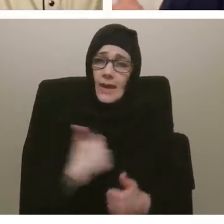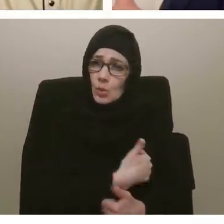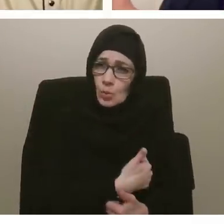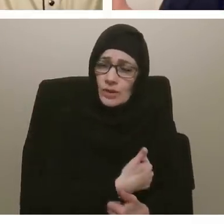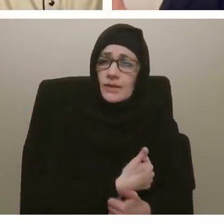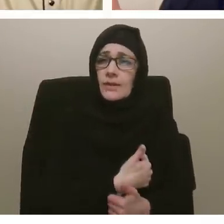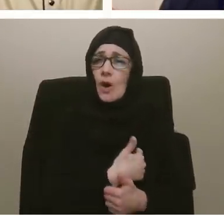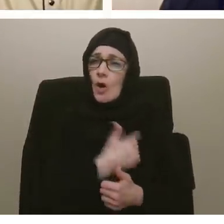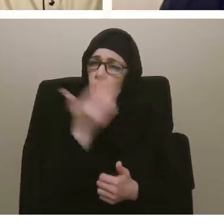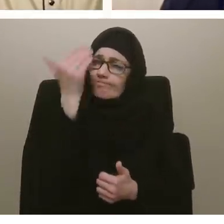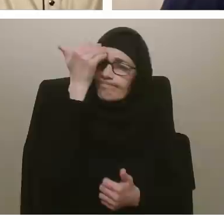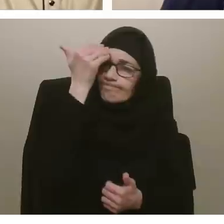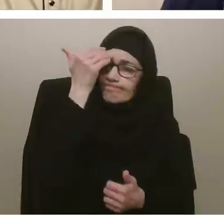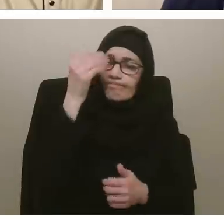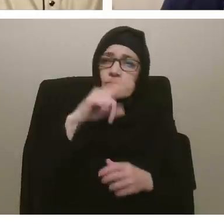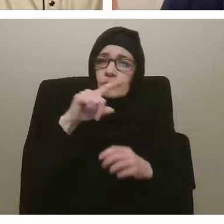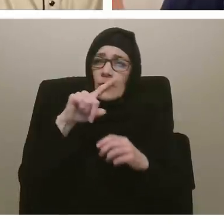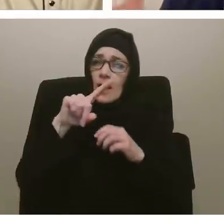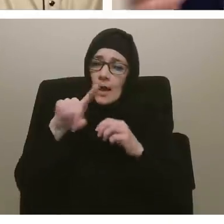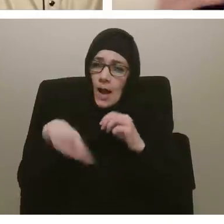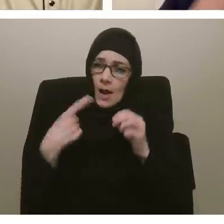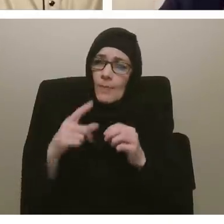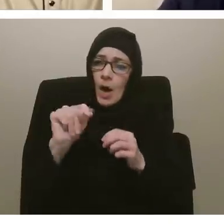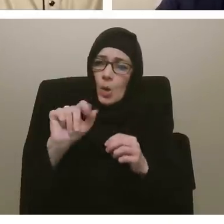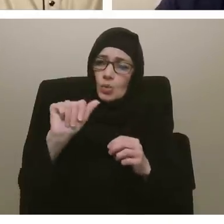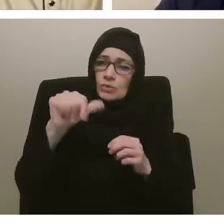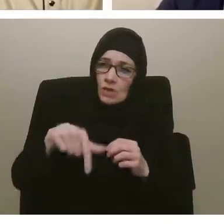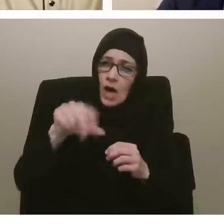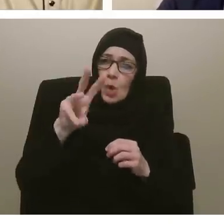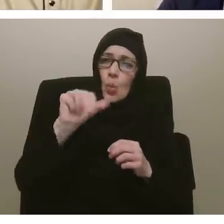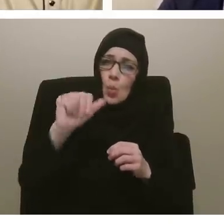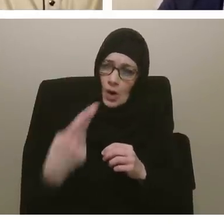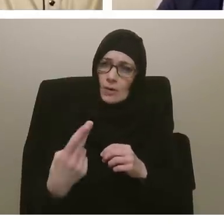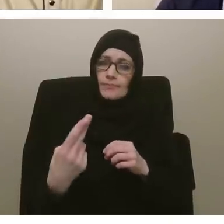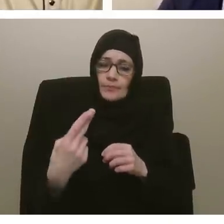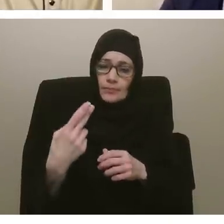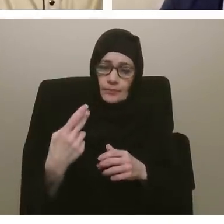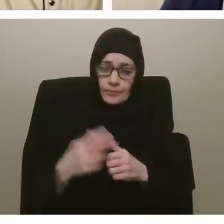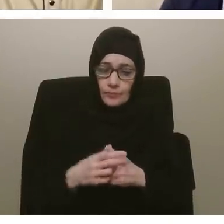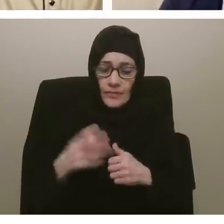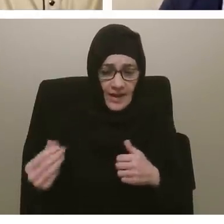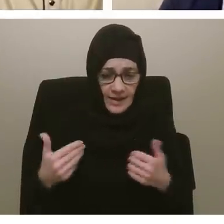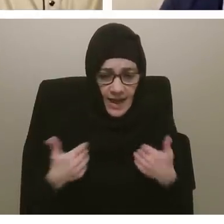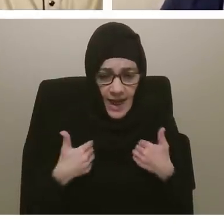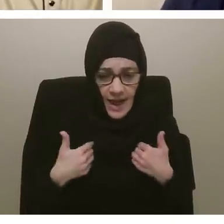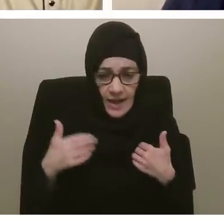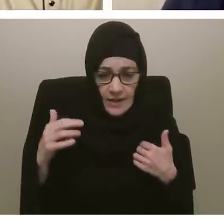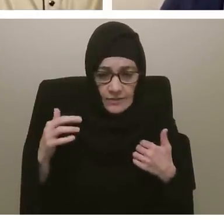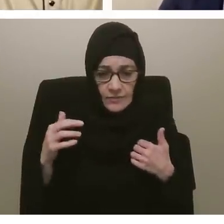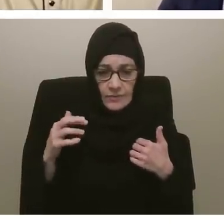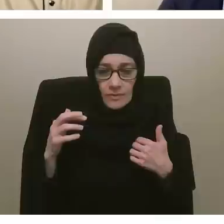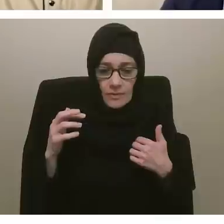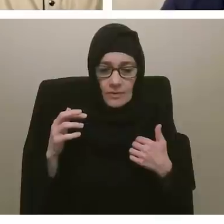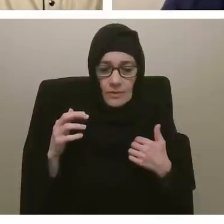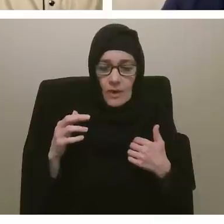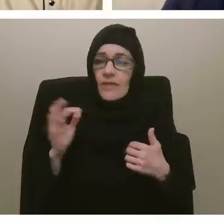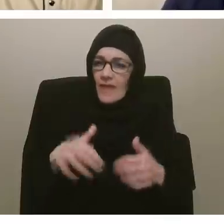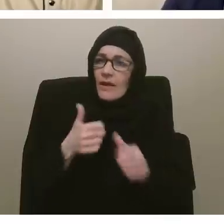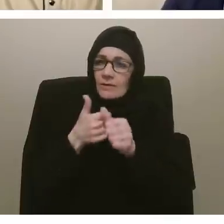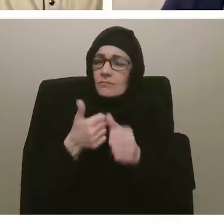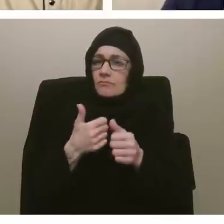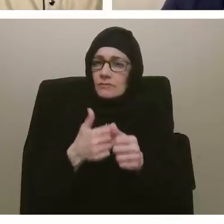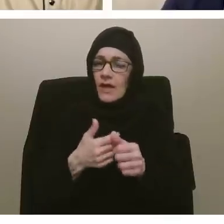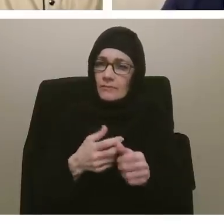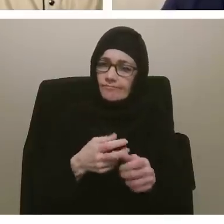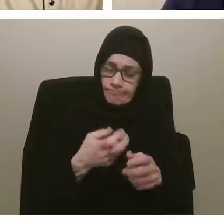taqwa, really conscientious of what's happening around us, and also having that warmth and that feeling that Allah is close to me and